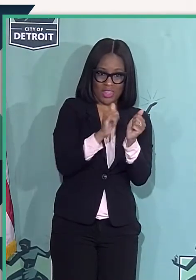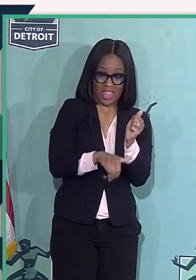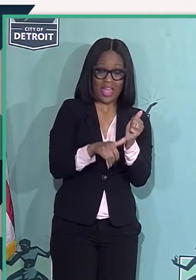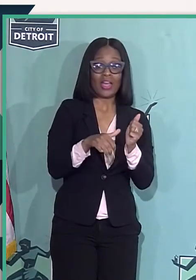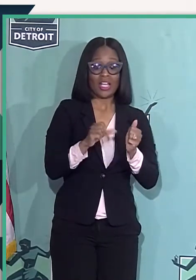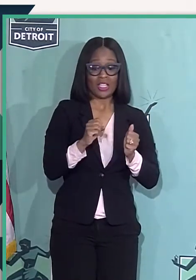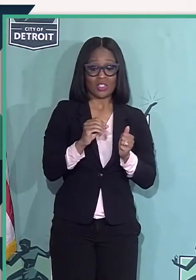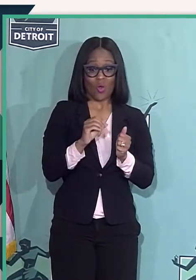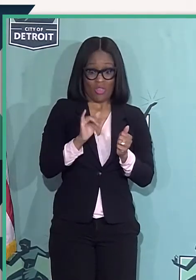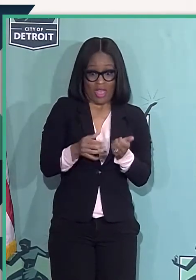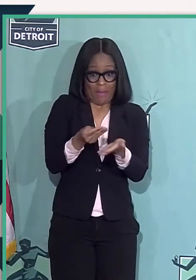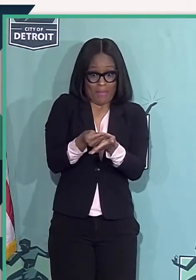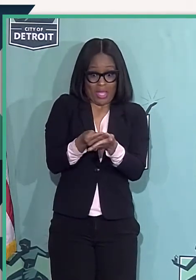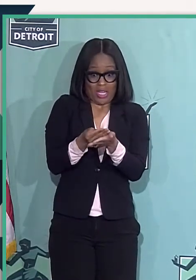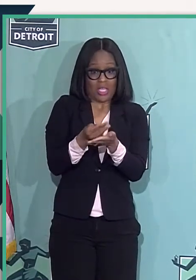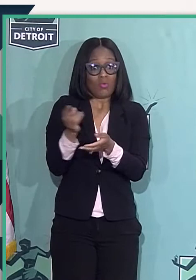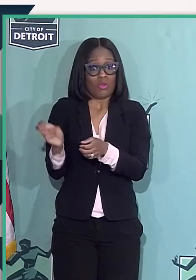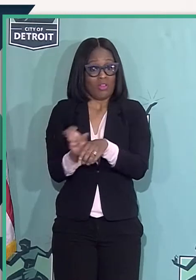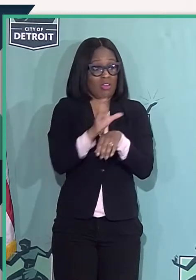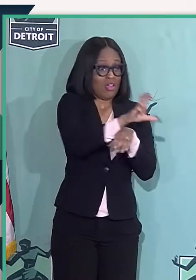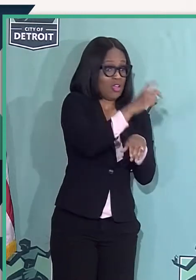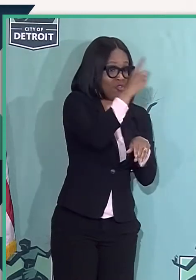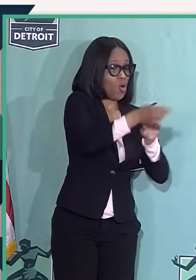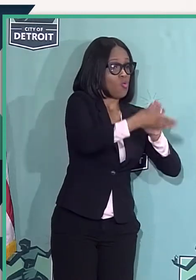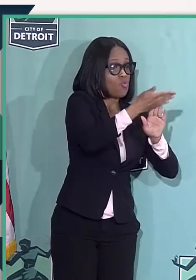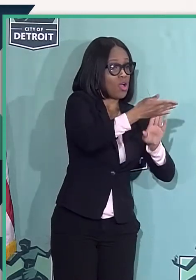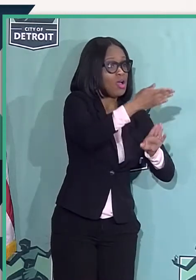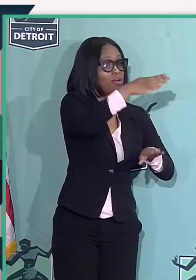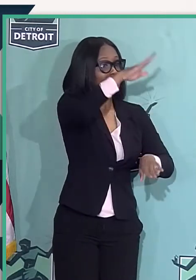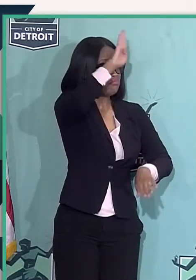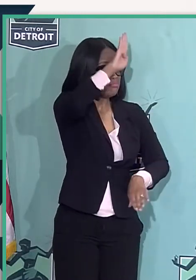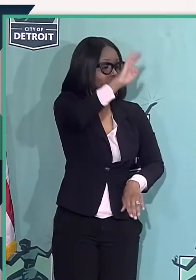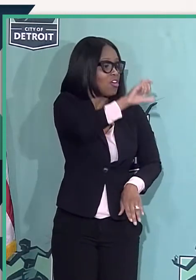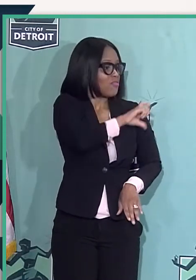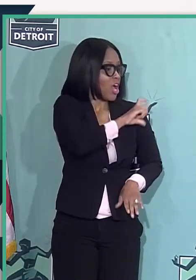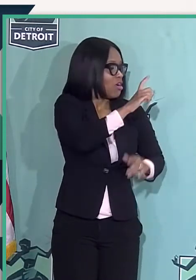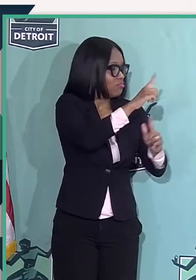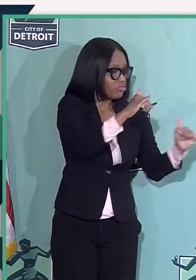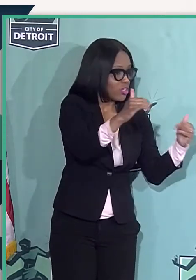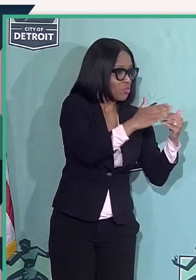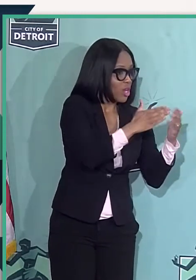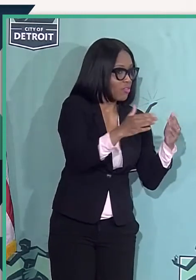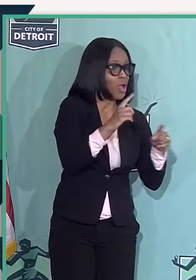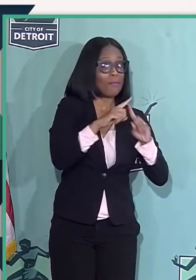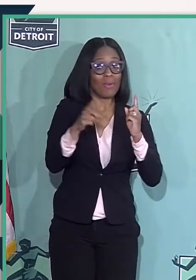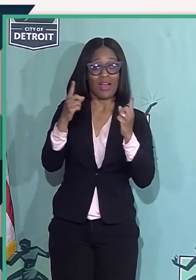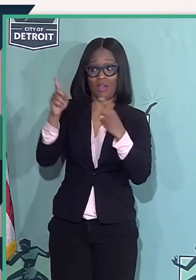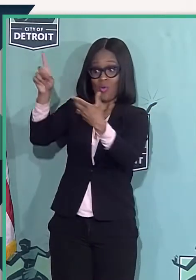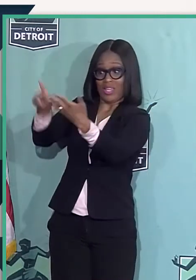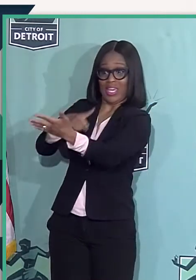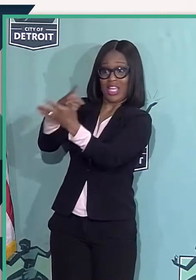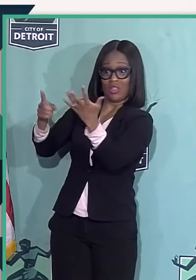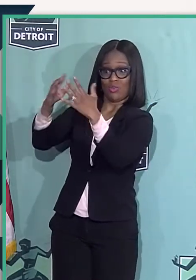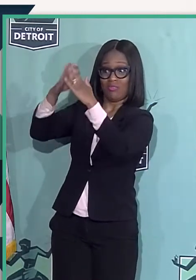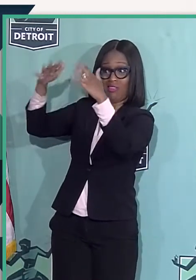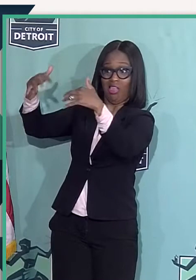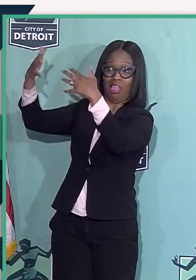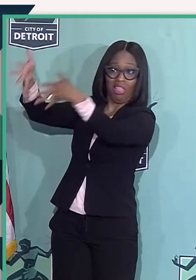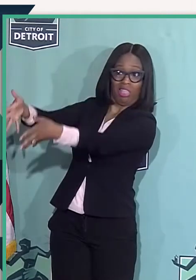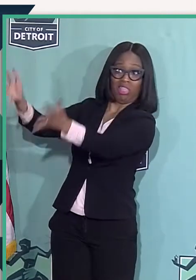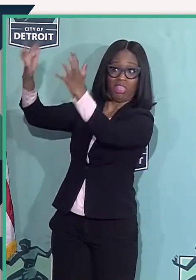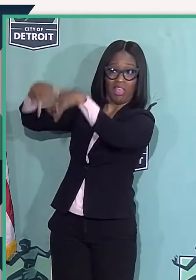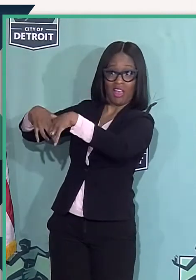revenues would have gone to run police, fire, bus system, et cetera. We're going to cancel the demolition, use